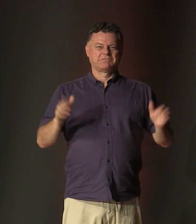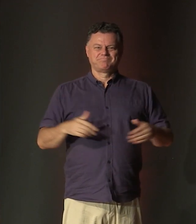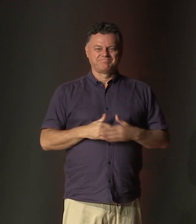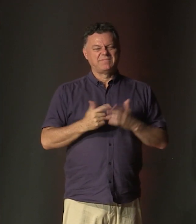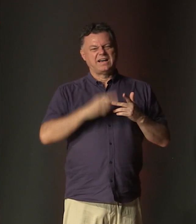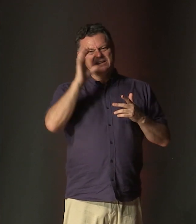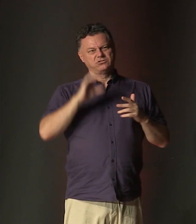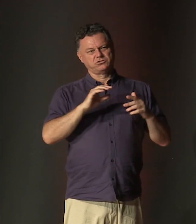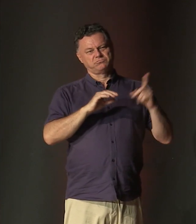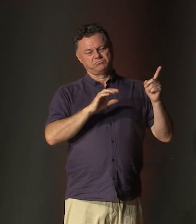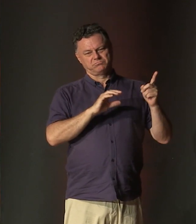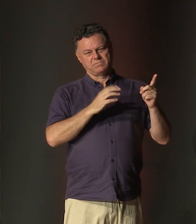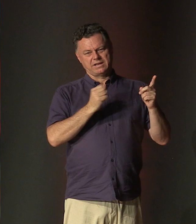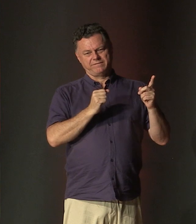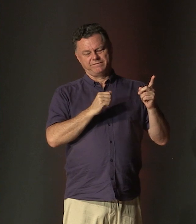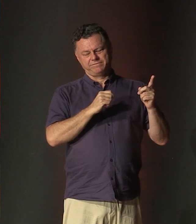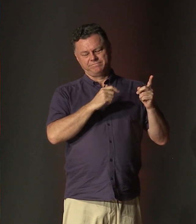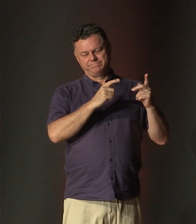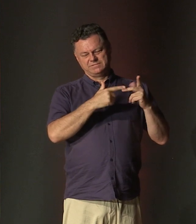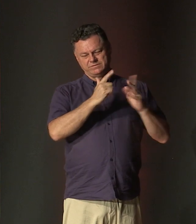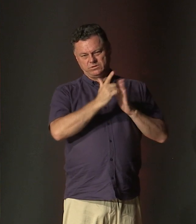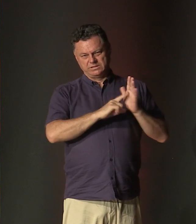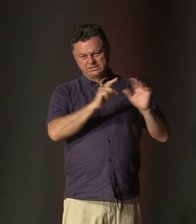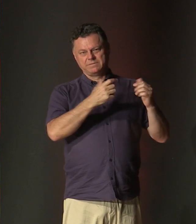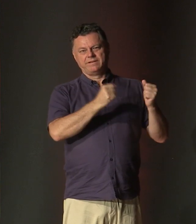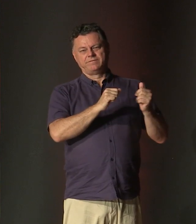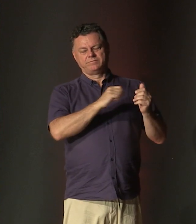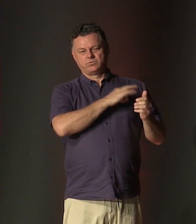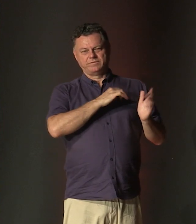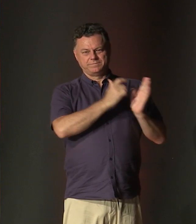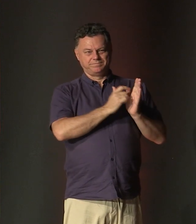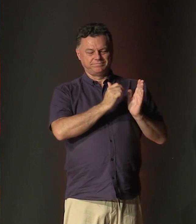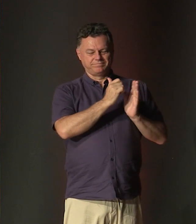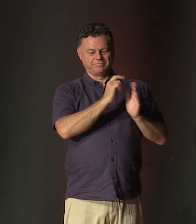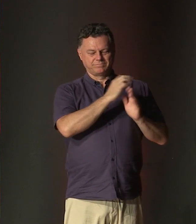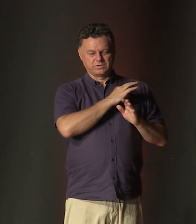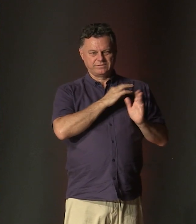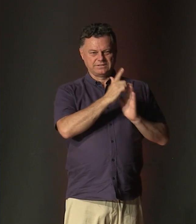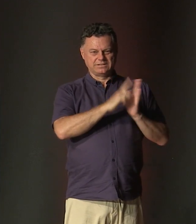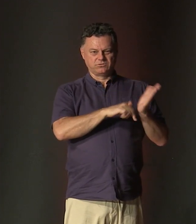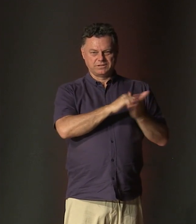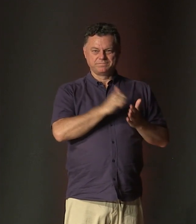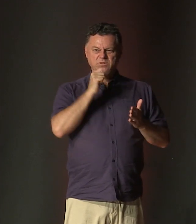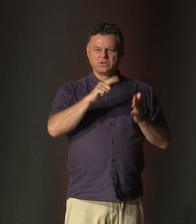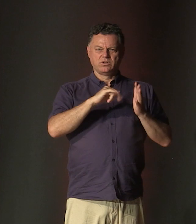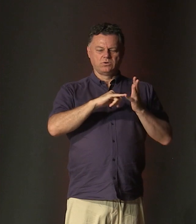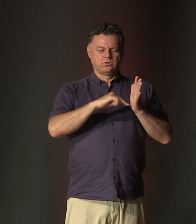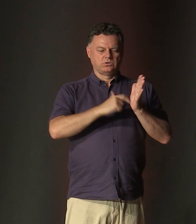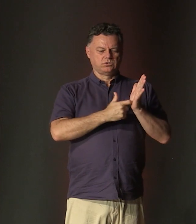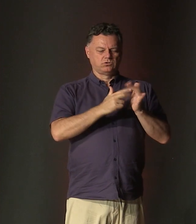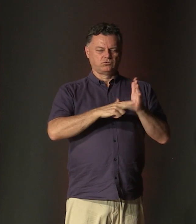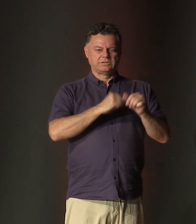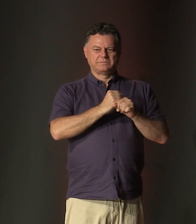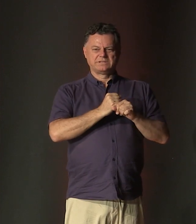Let's take, for example, streaming services. They're great, aren't they? You can sit and watch